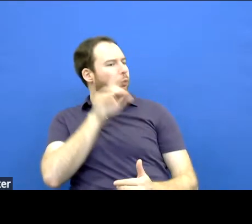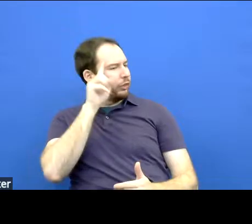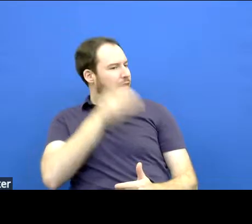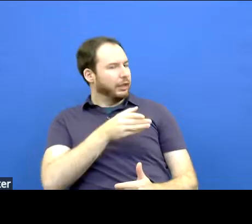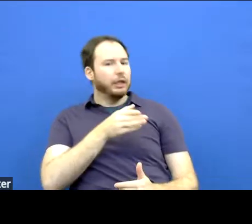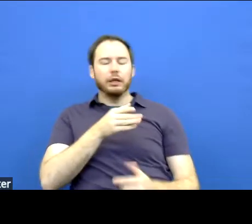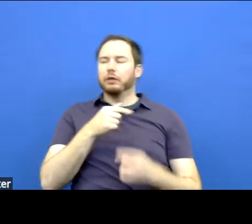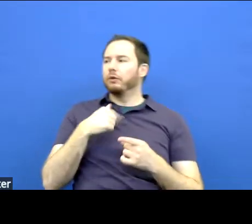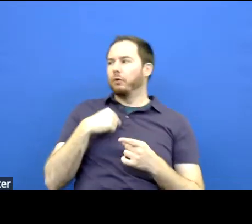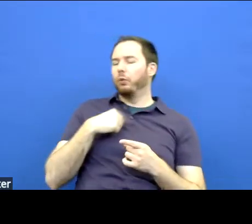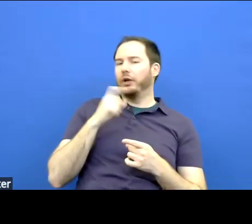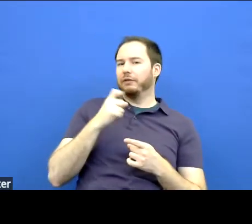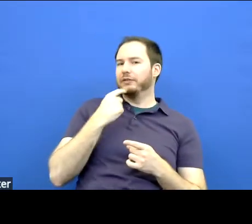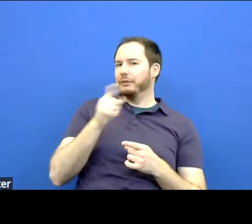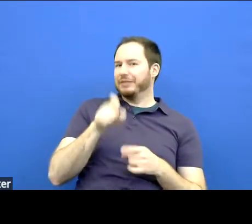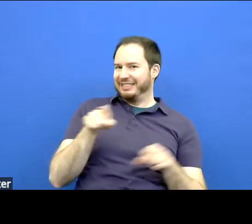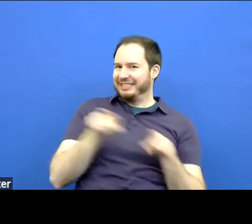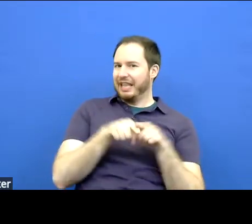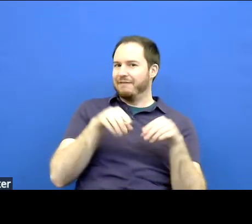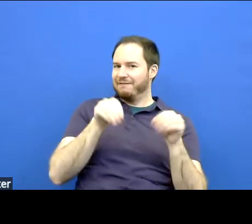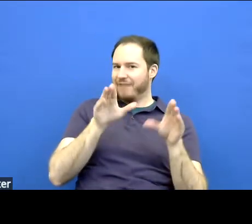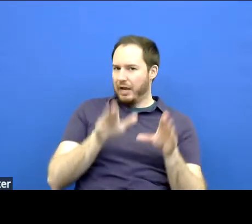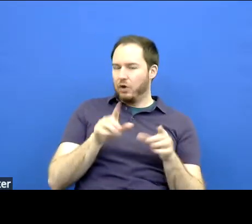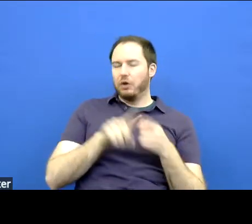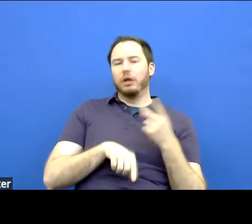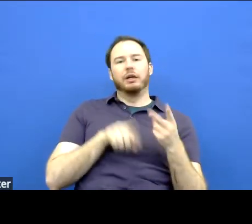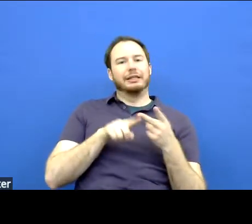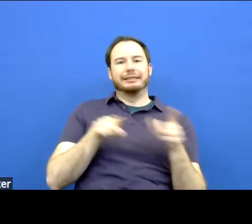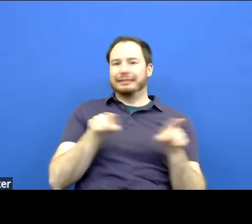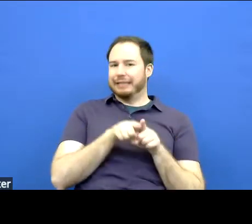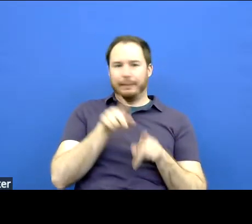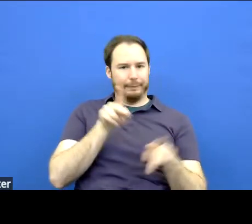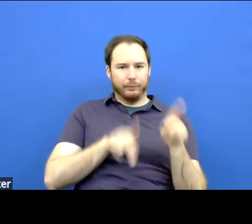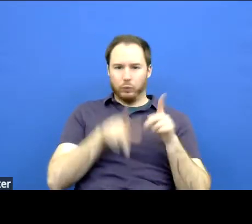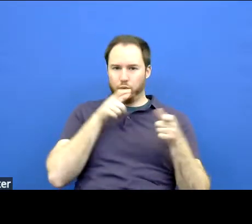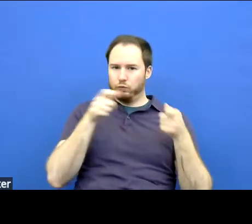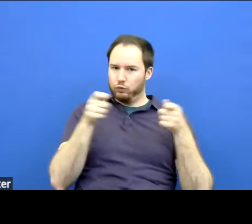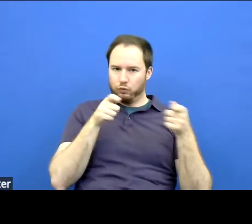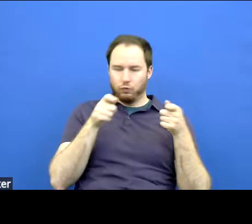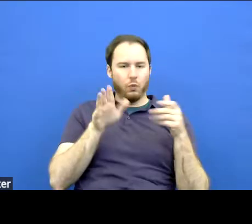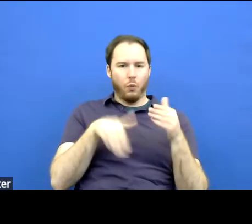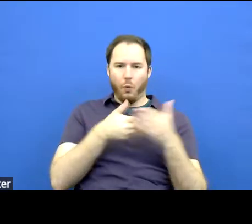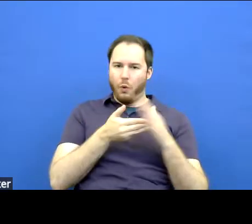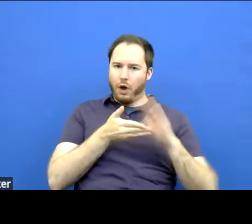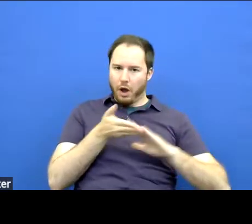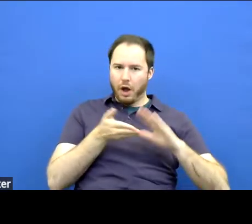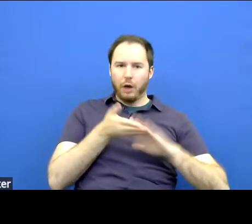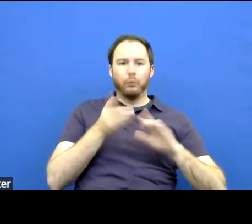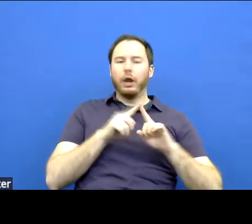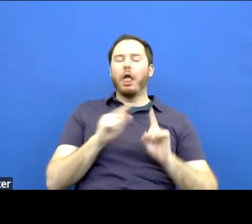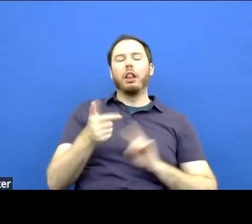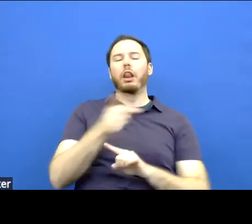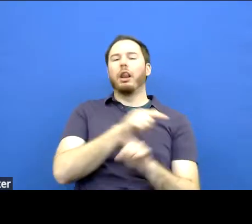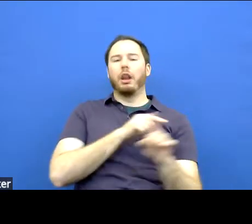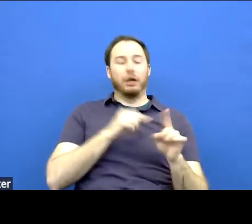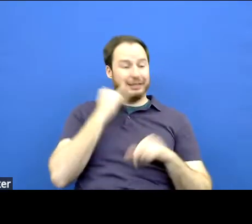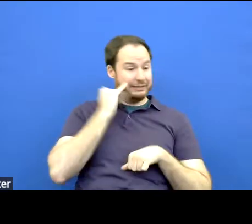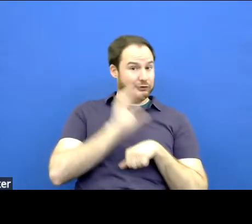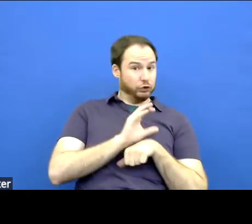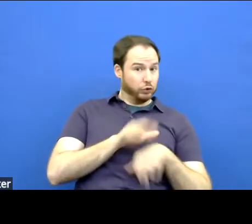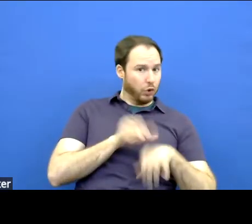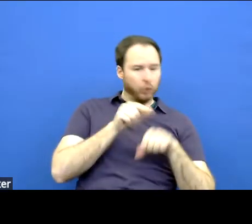vendor. It has to be the same people who are in control of operating. So if it's the church, they